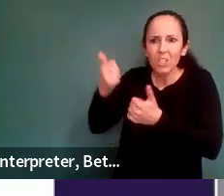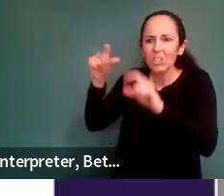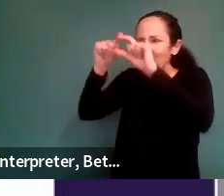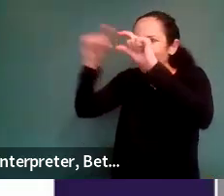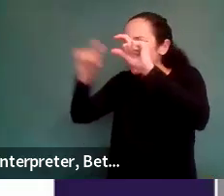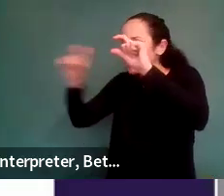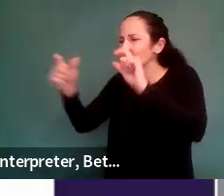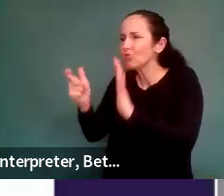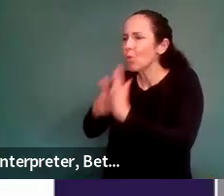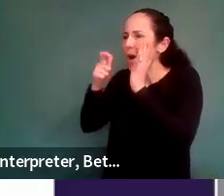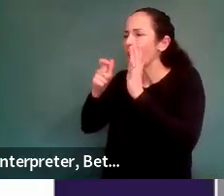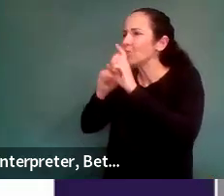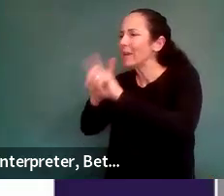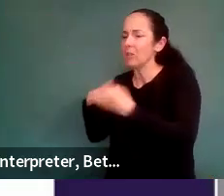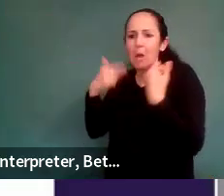wonderful.